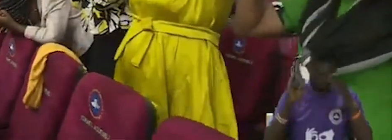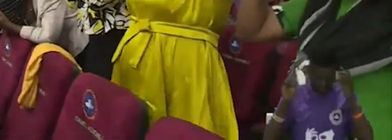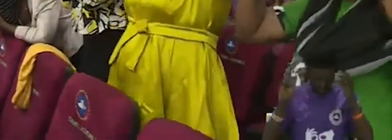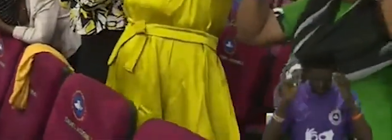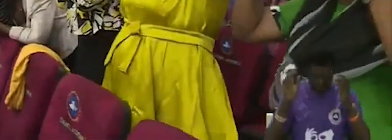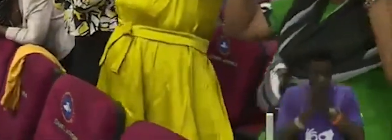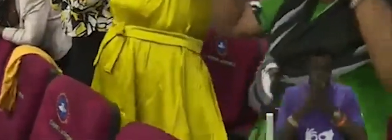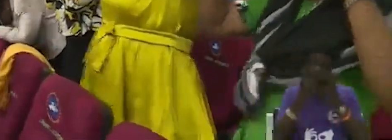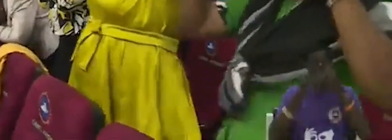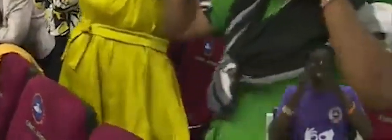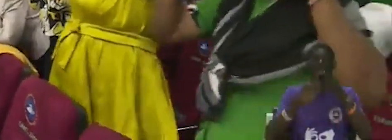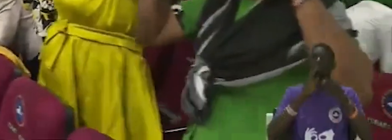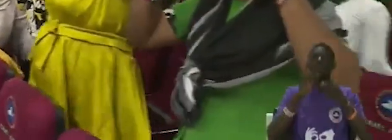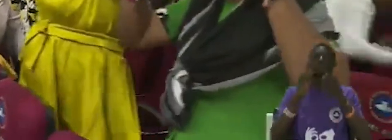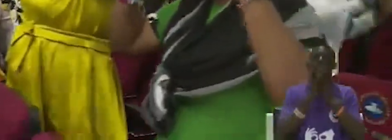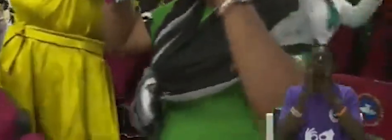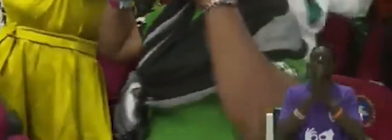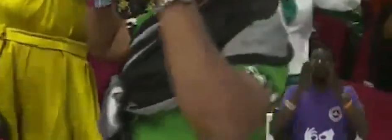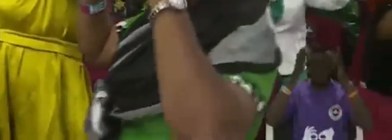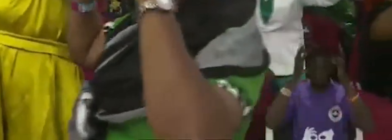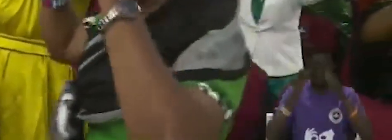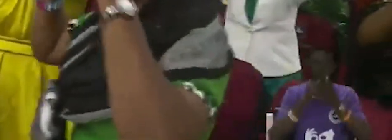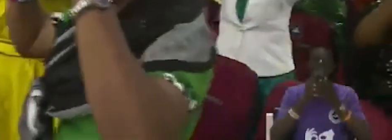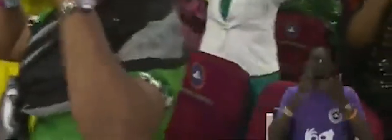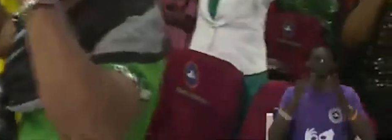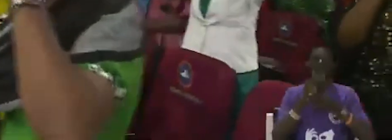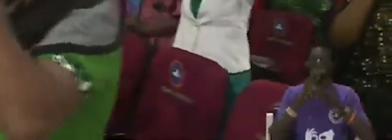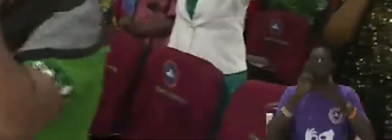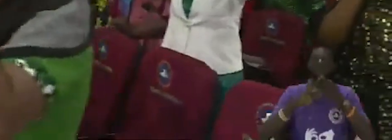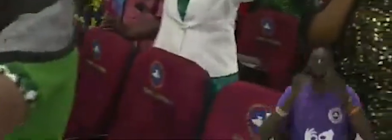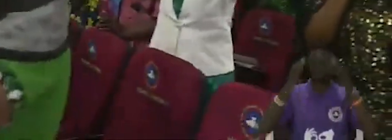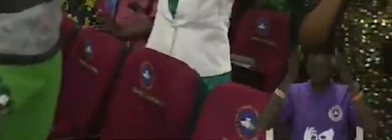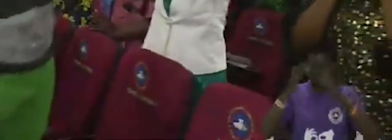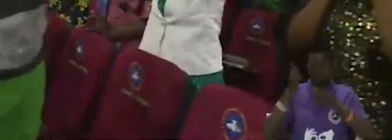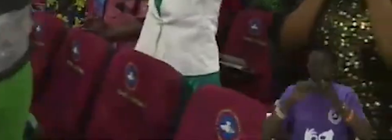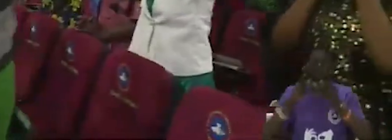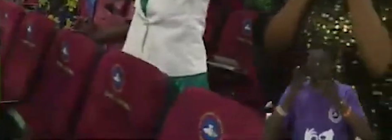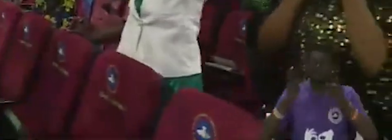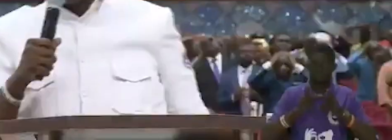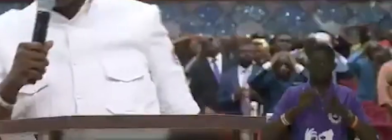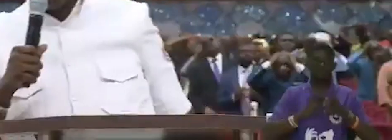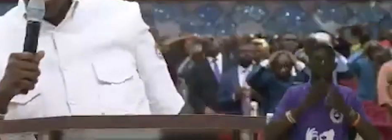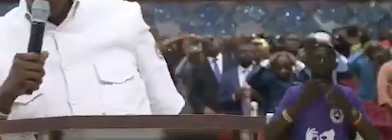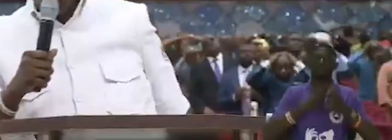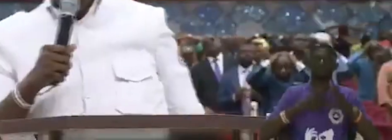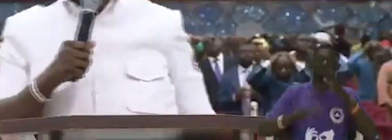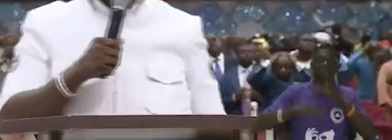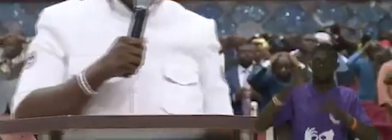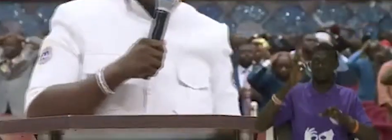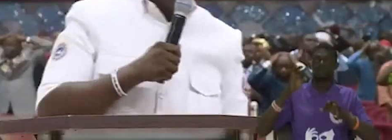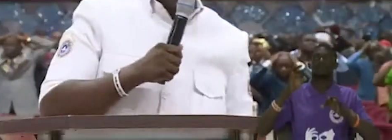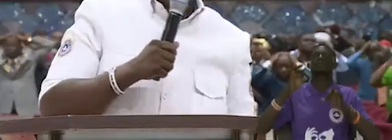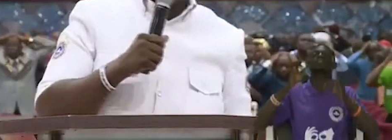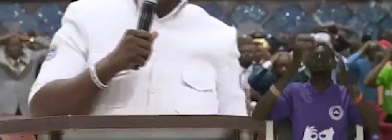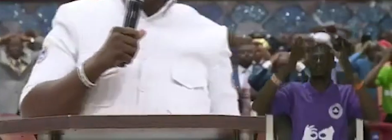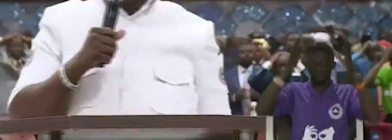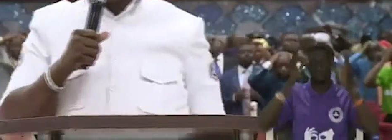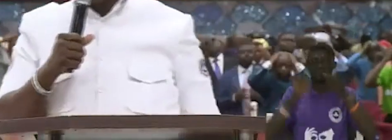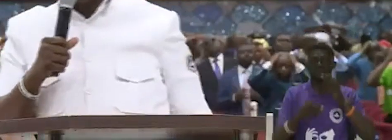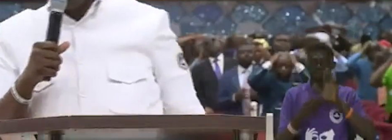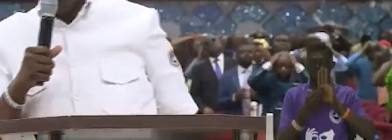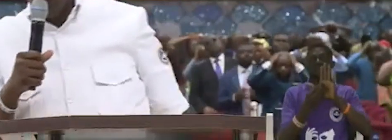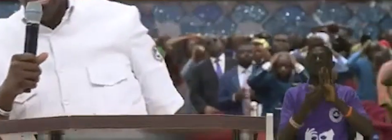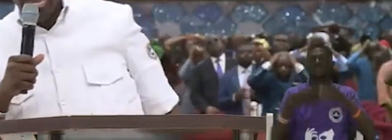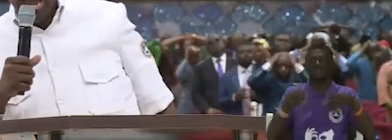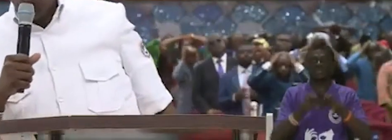it in heaven. If I wear the crown here, I will be able to wear it anywhere. I want my spiritual crown. I want it to manifest as a